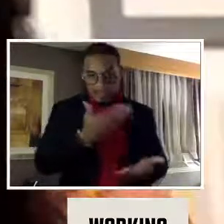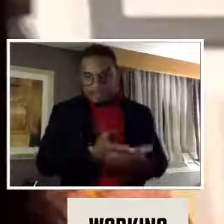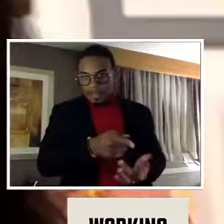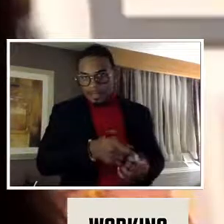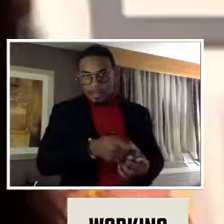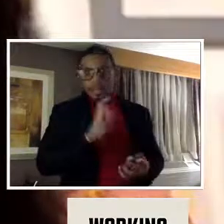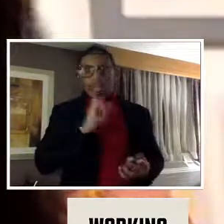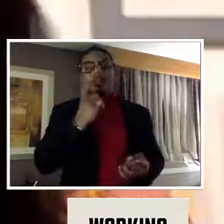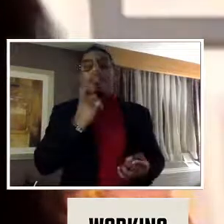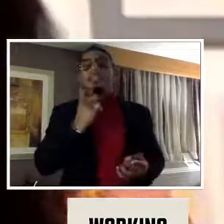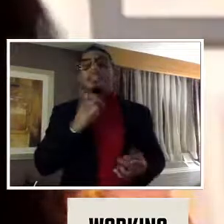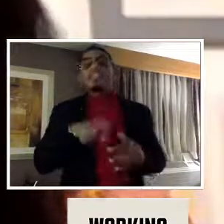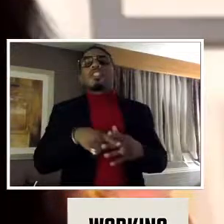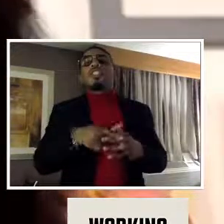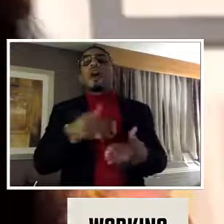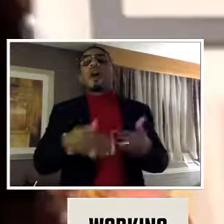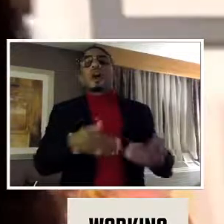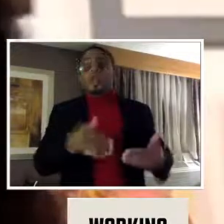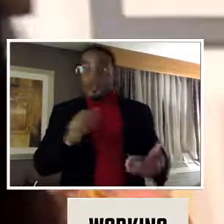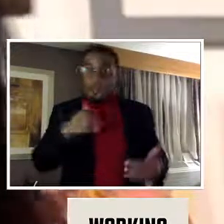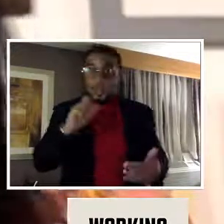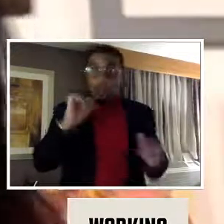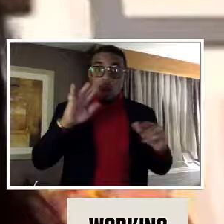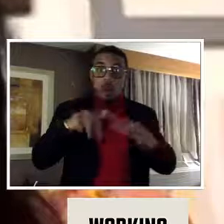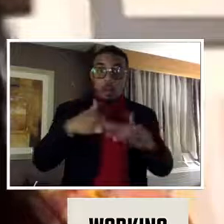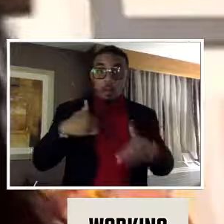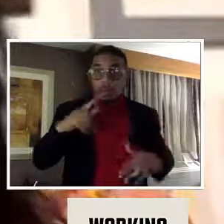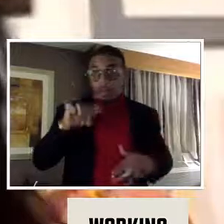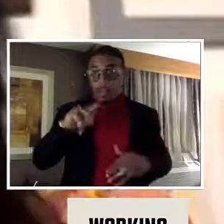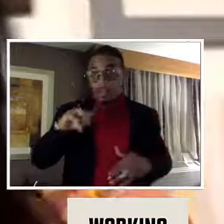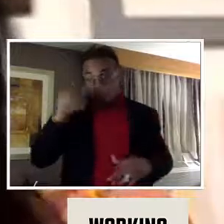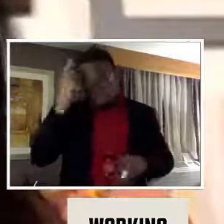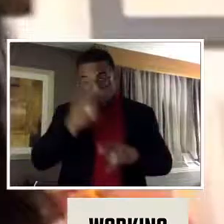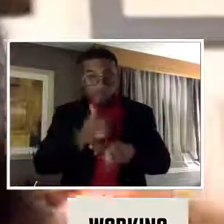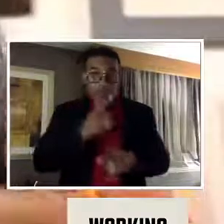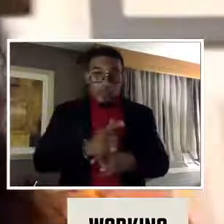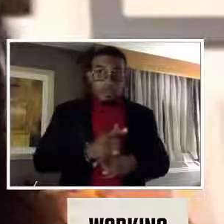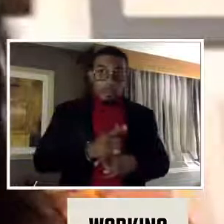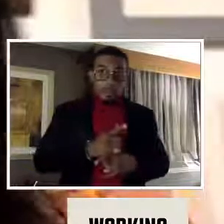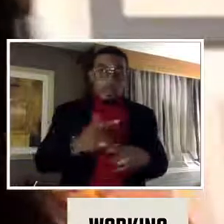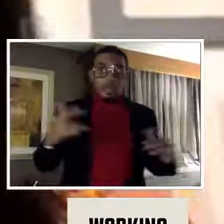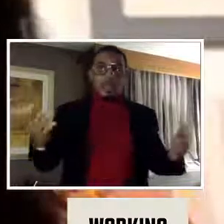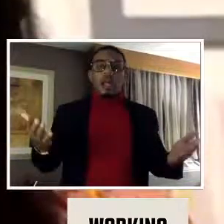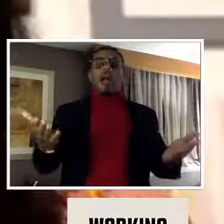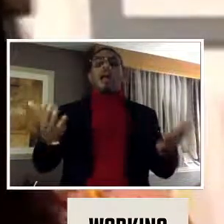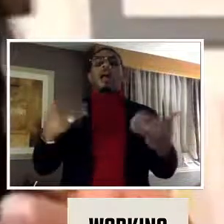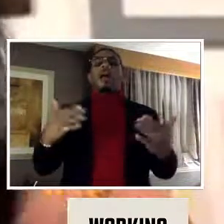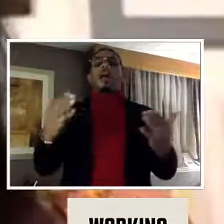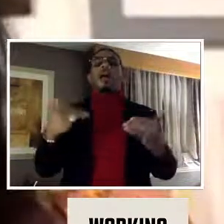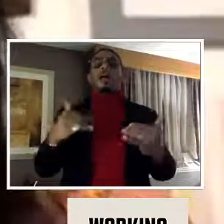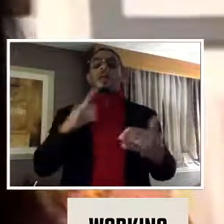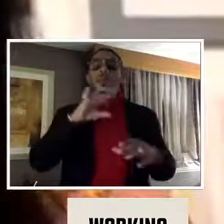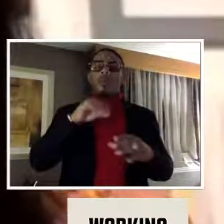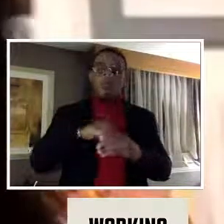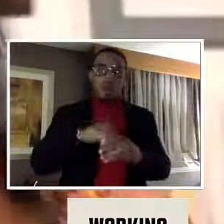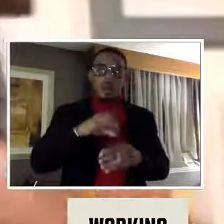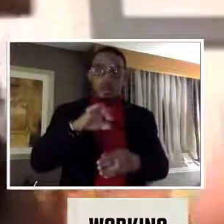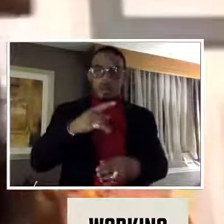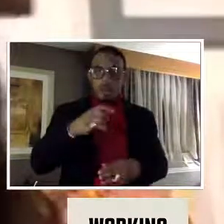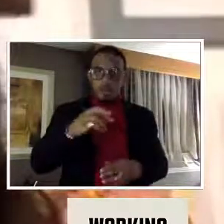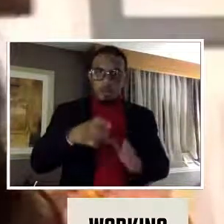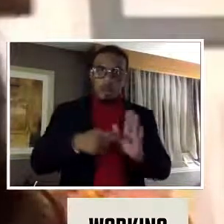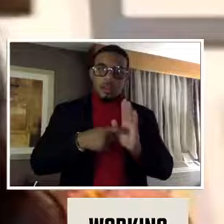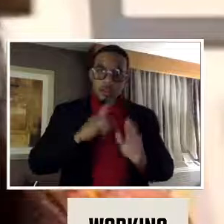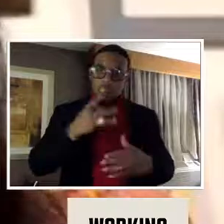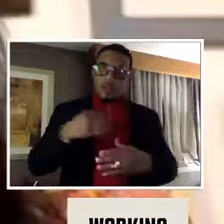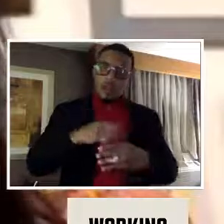destination. It is just the start. So I need all of my Latino brothers and sisters to come on in, be part of the charter, be